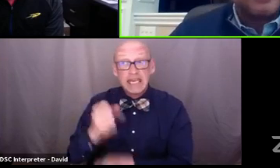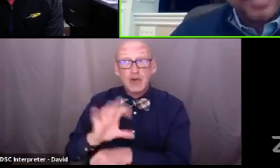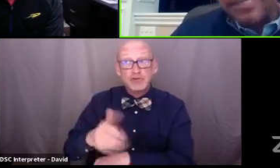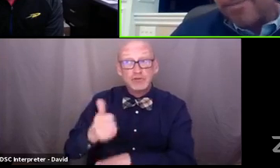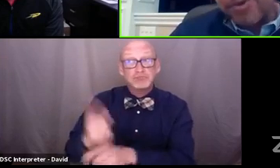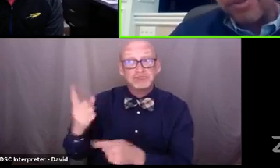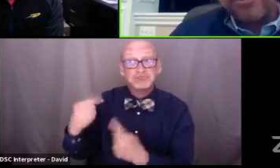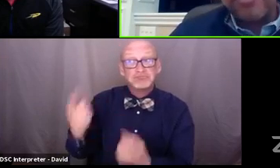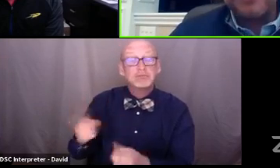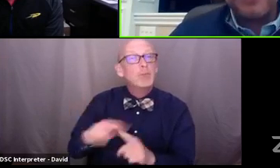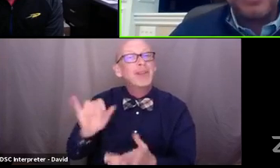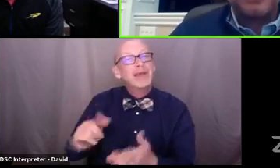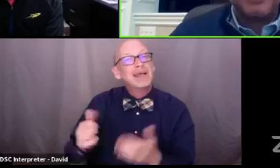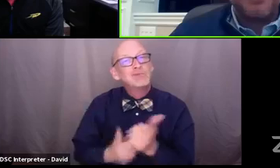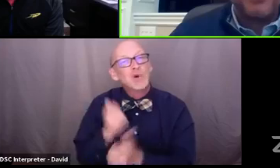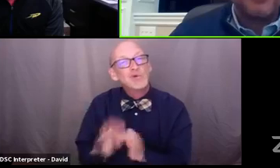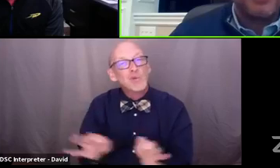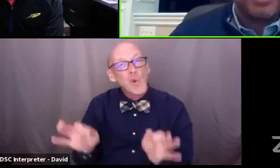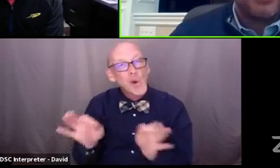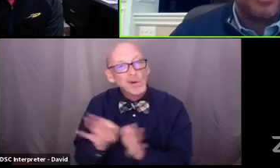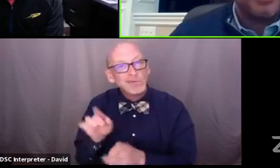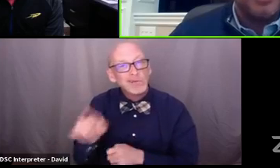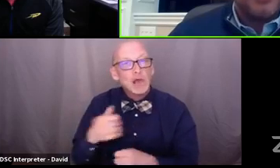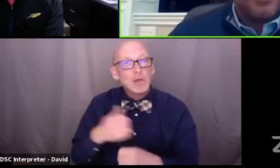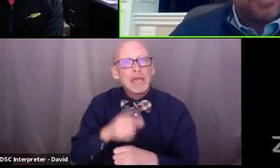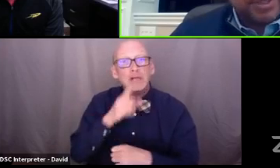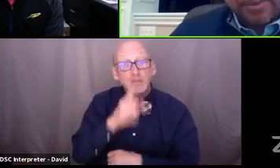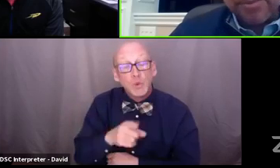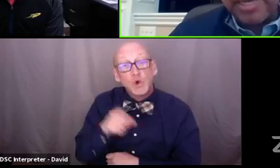So that's the most important thing, is just make sure that